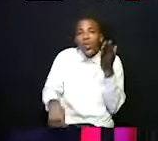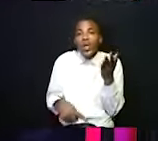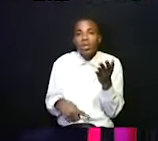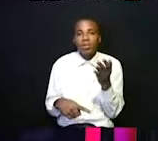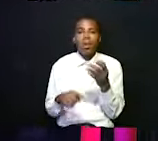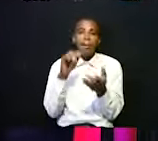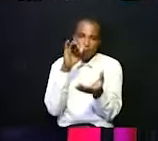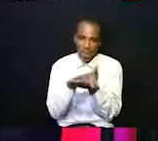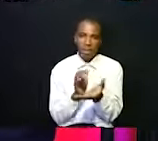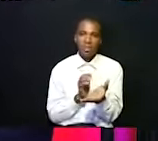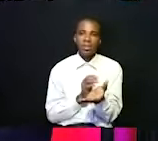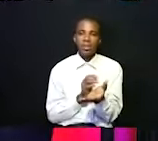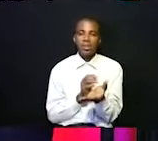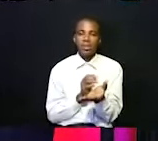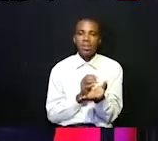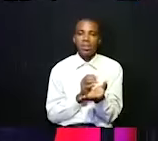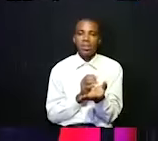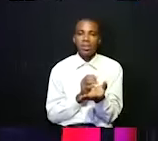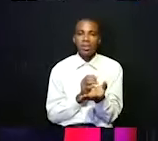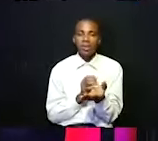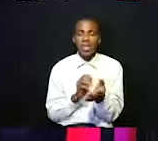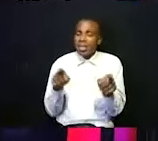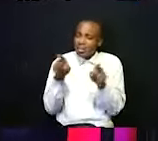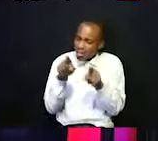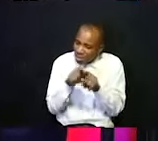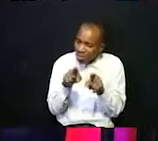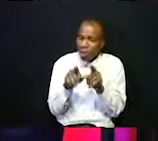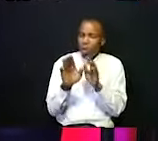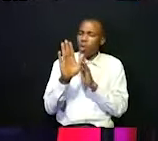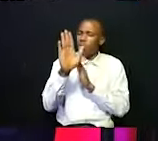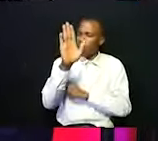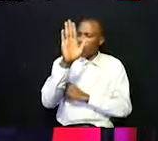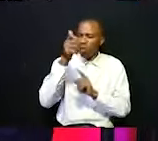And it is deeply in the plans of the Almighty God. And God